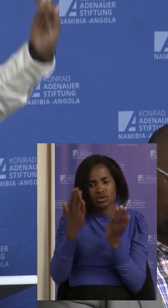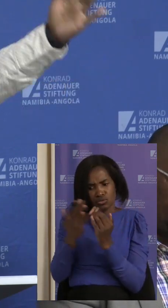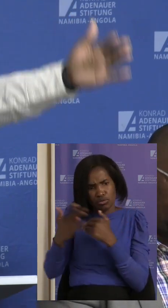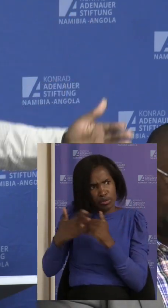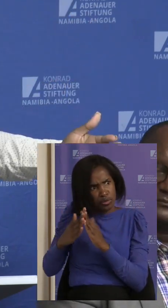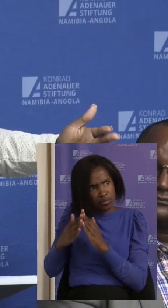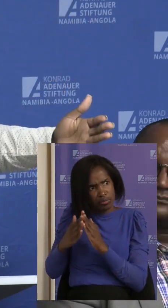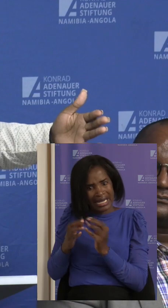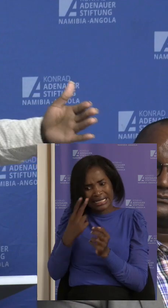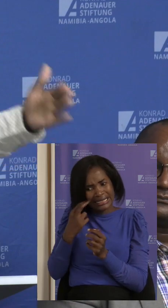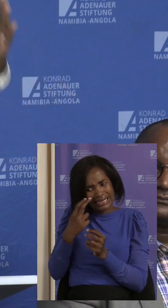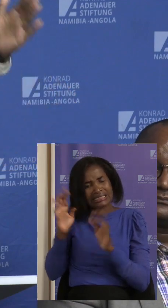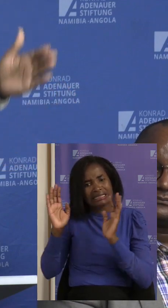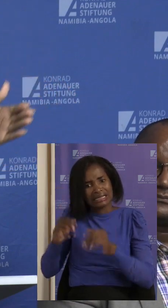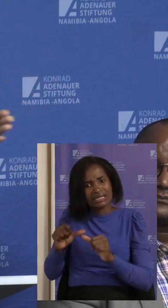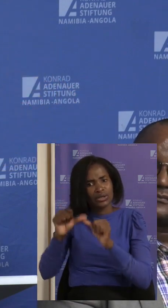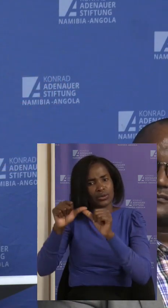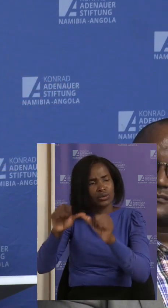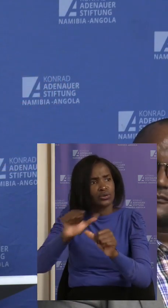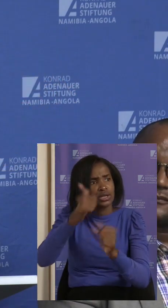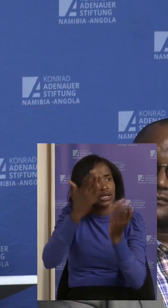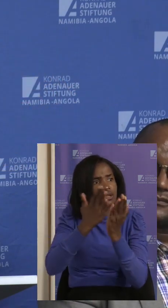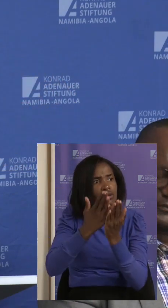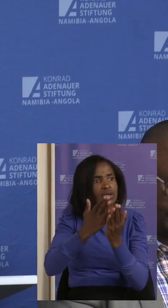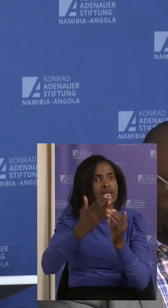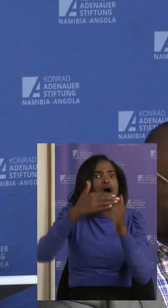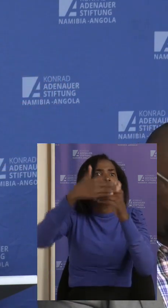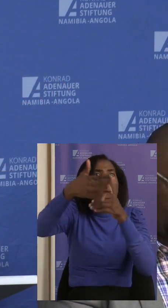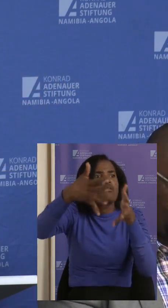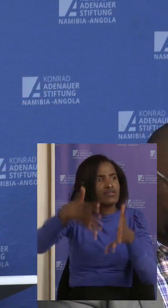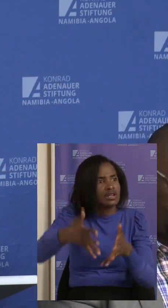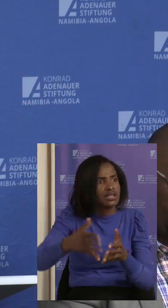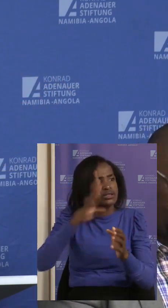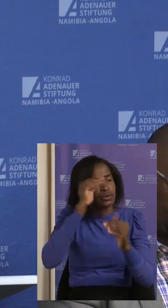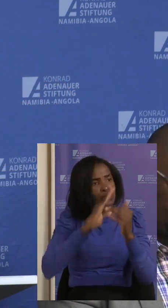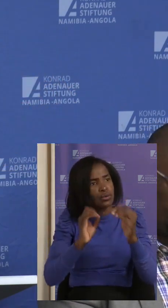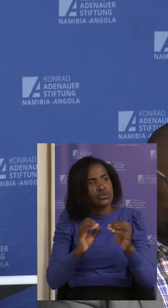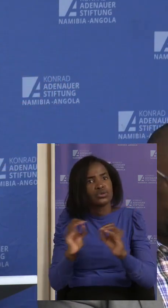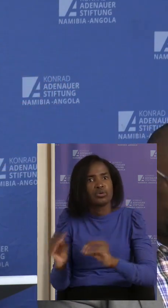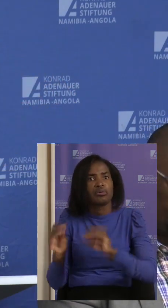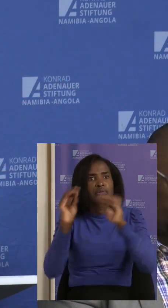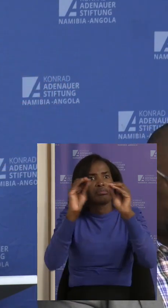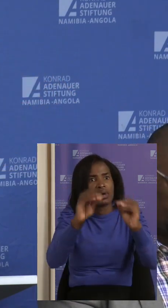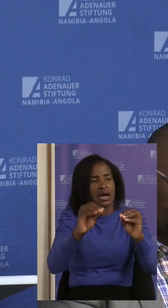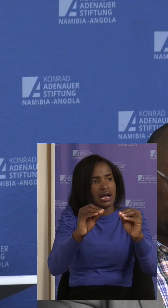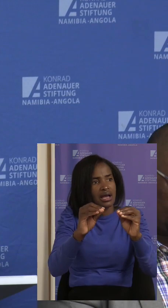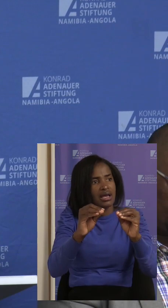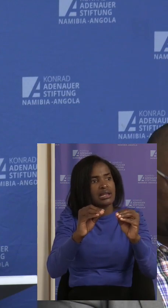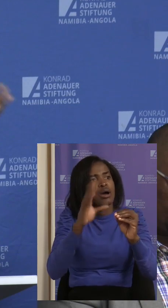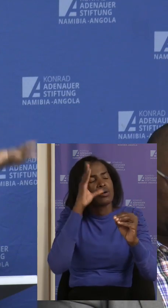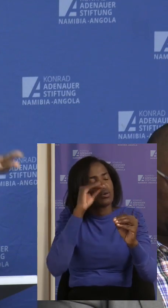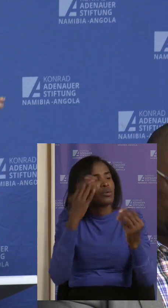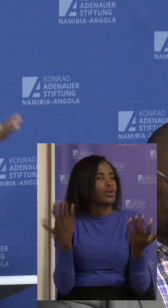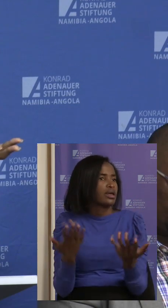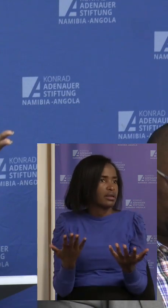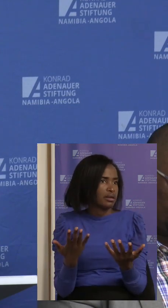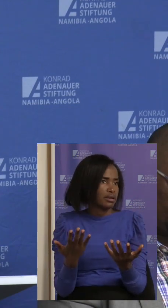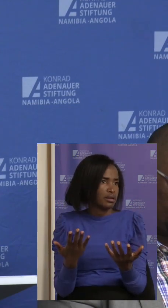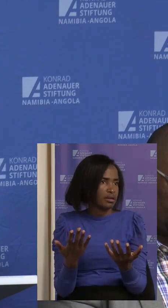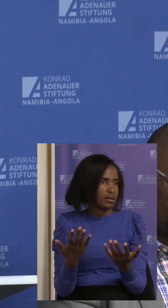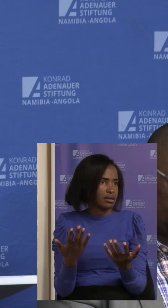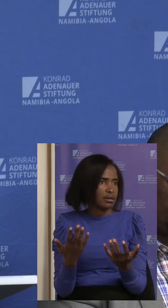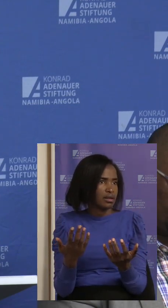at the next village. Now they don't even have a hostel so that that child can be accommodated there. So what happens then?